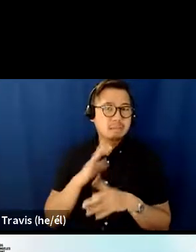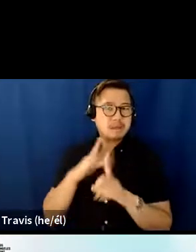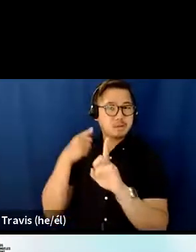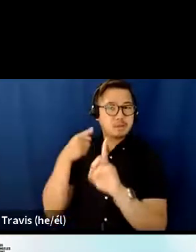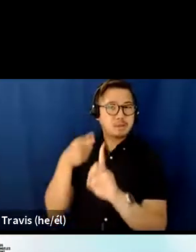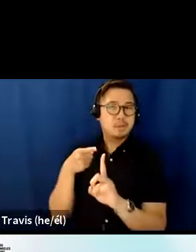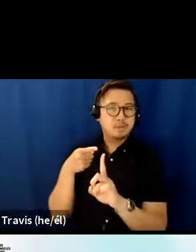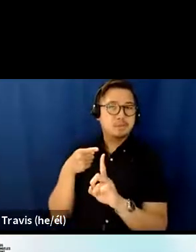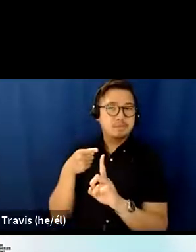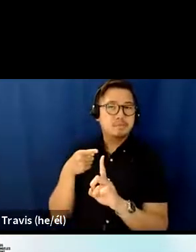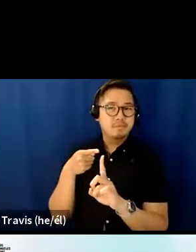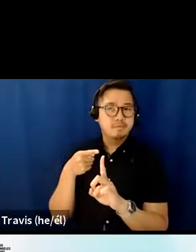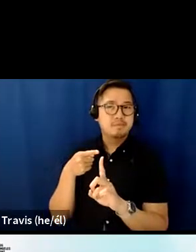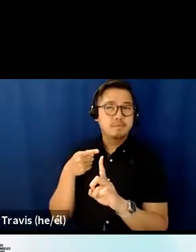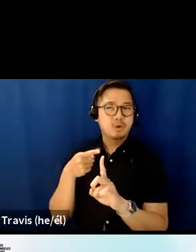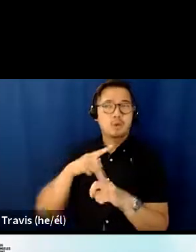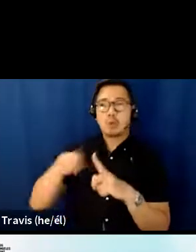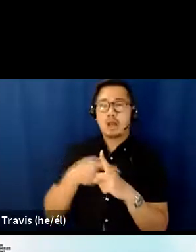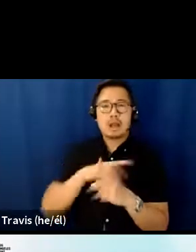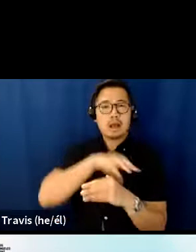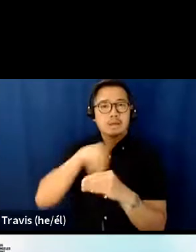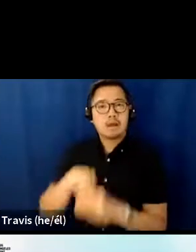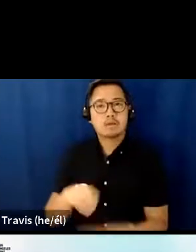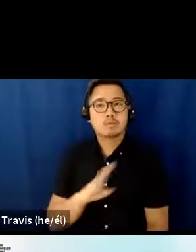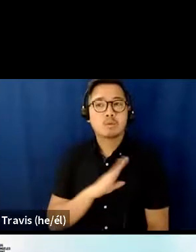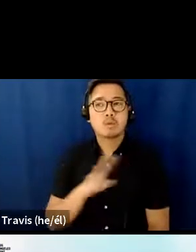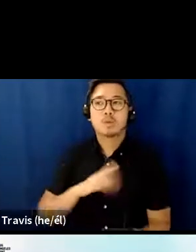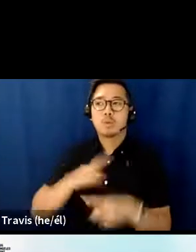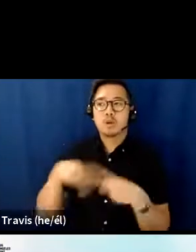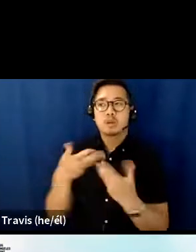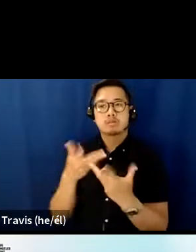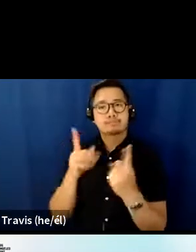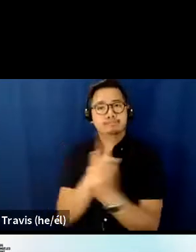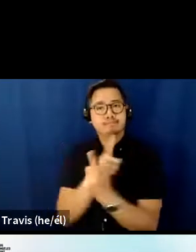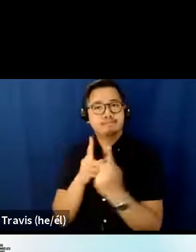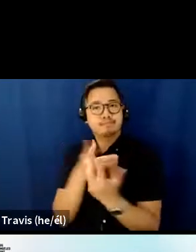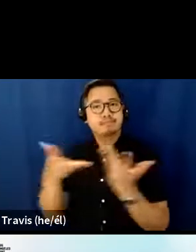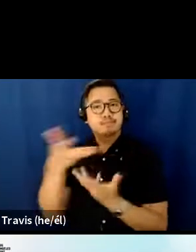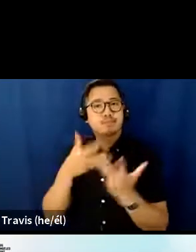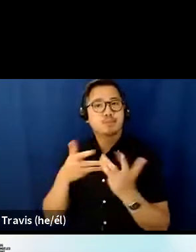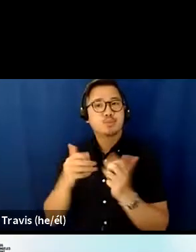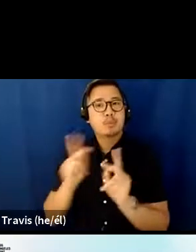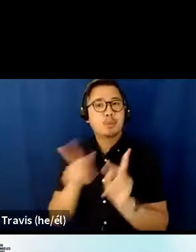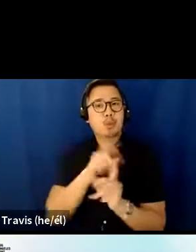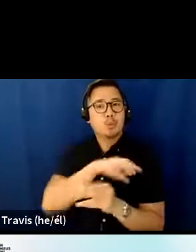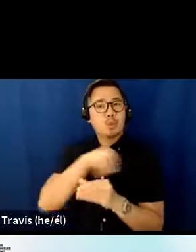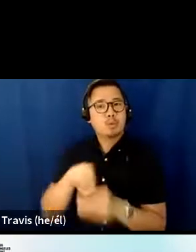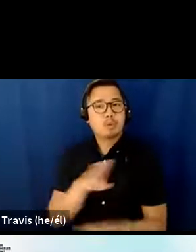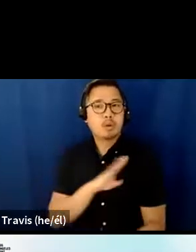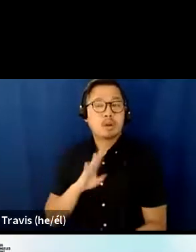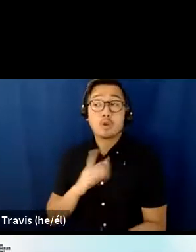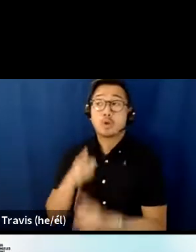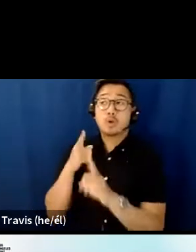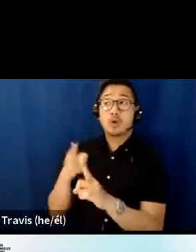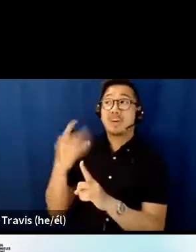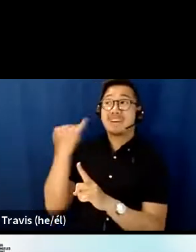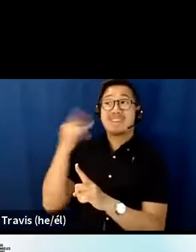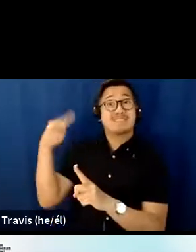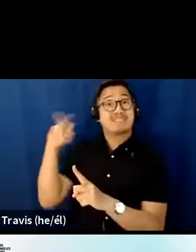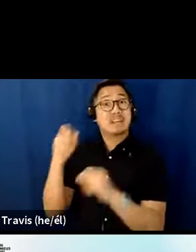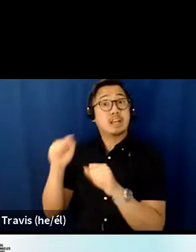of being around boys and being around people that can help a community